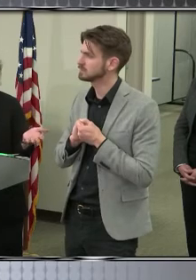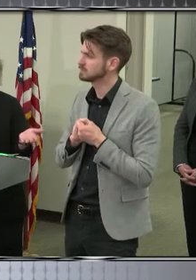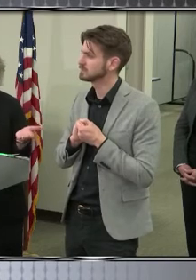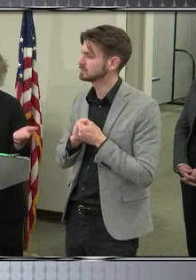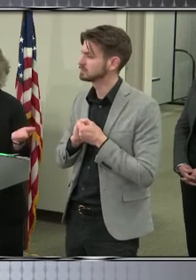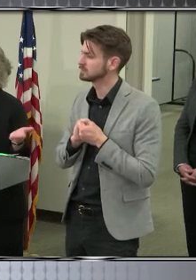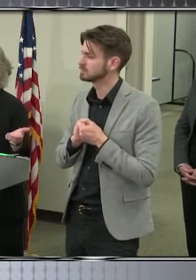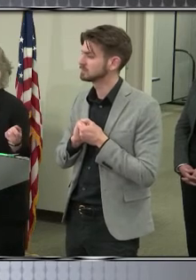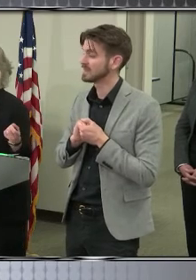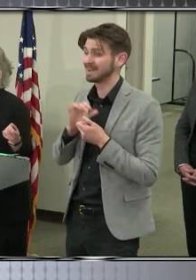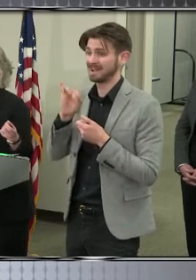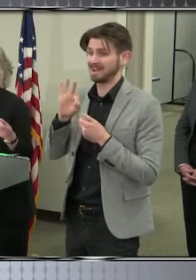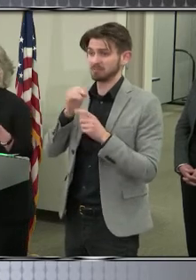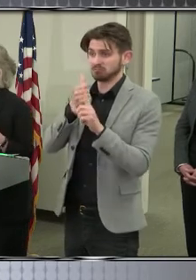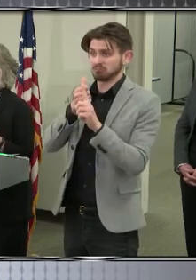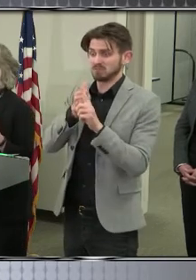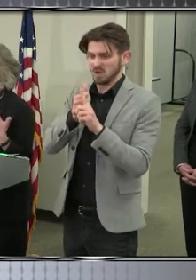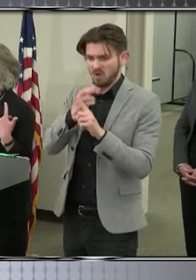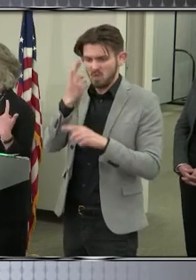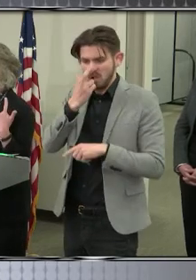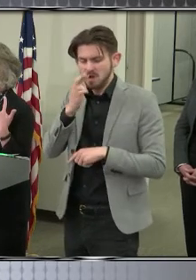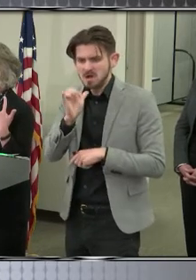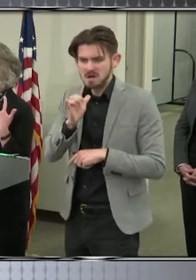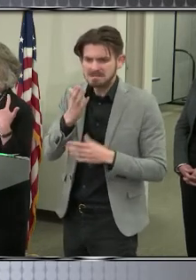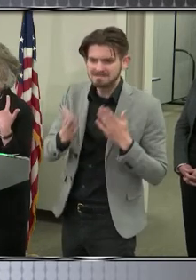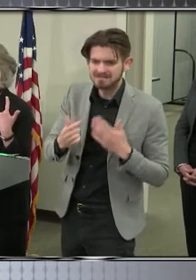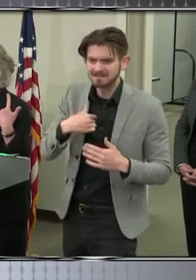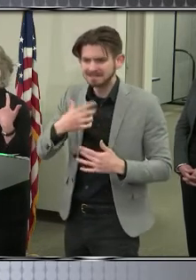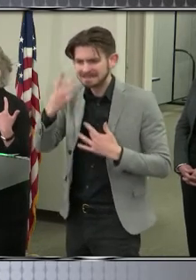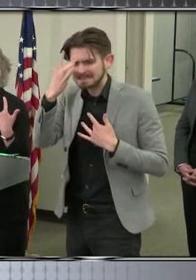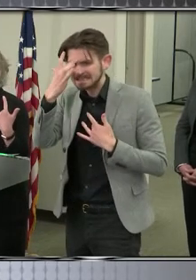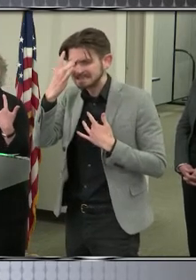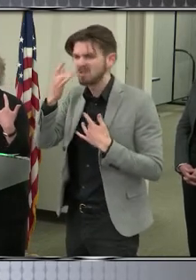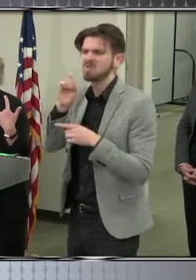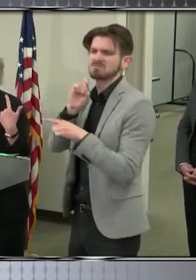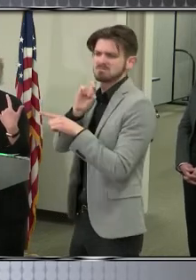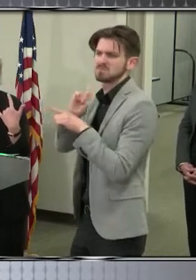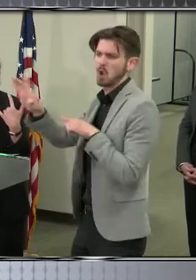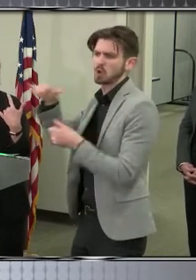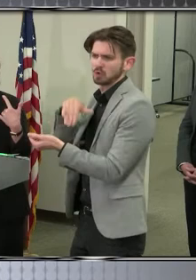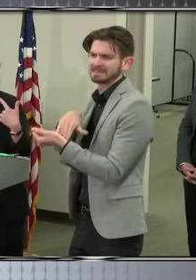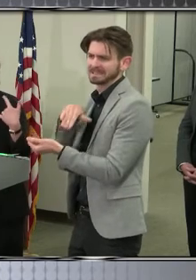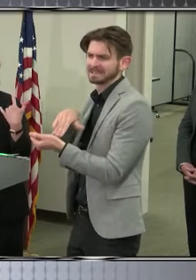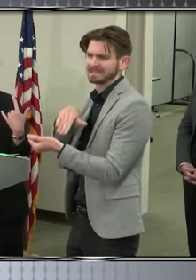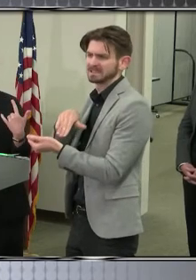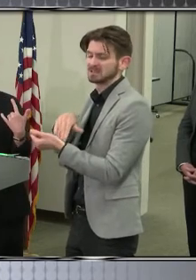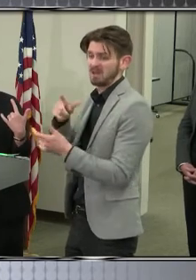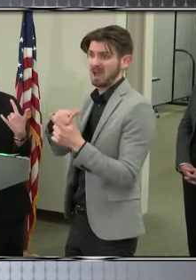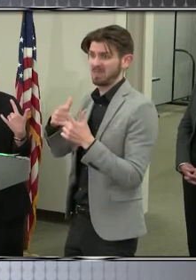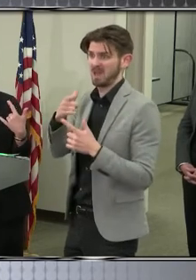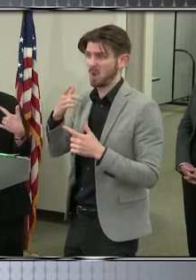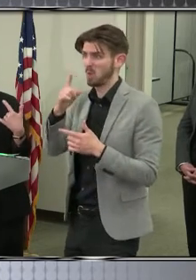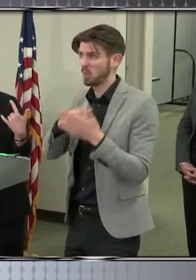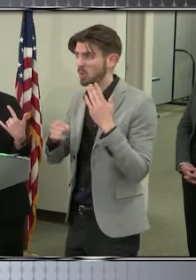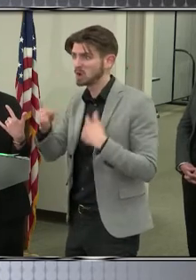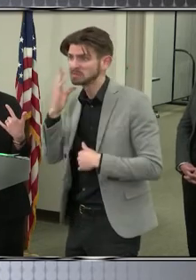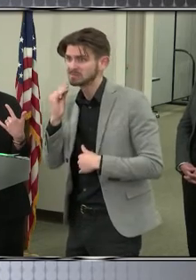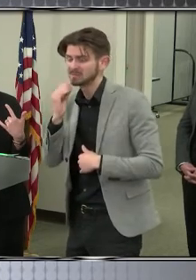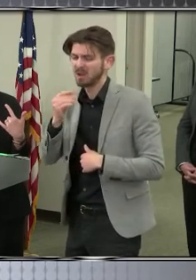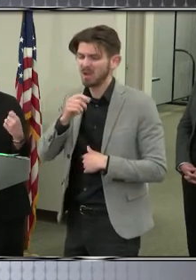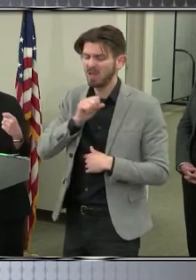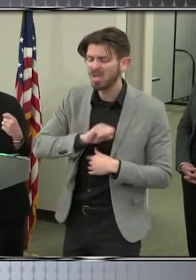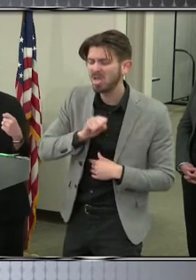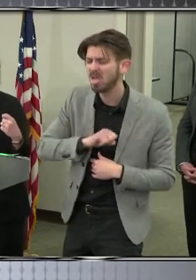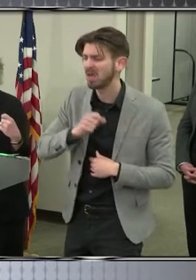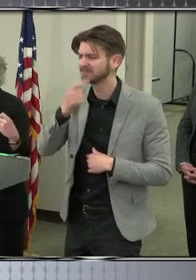reach out to our physicians and call first, talking through what those symptoms look like, really deciding together if we can stay home